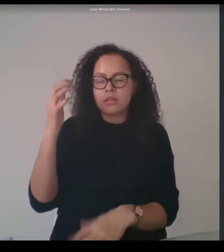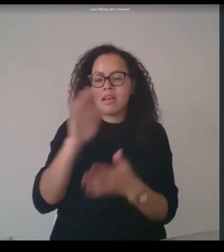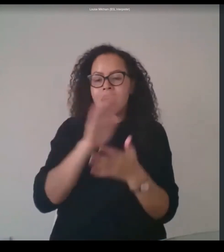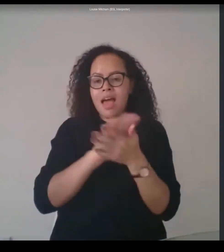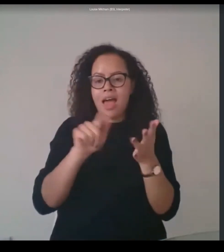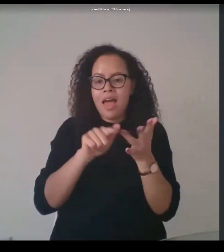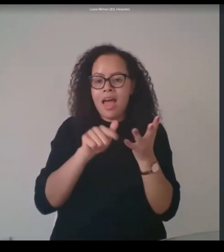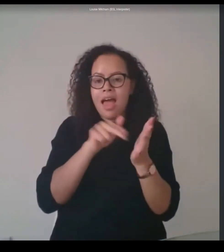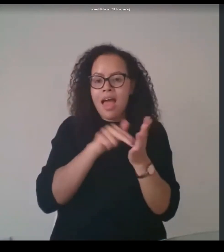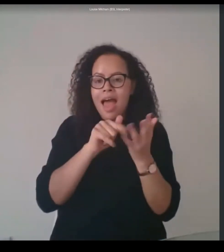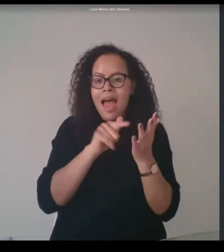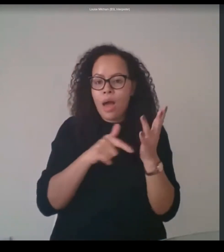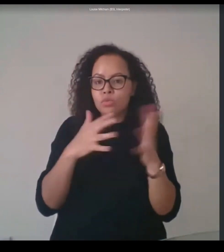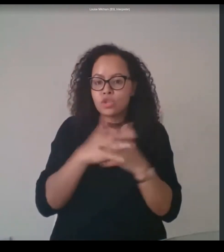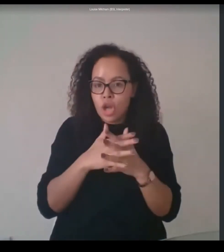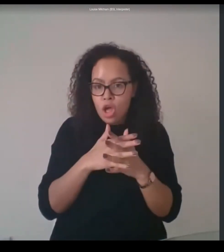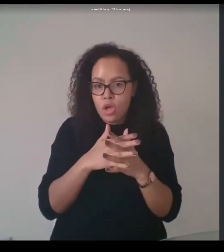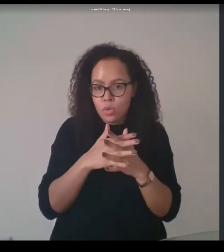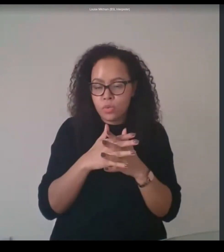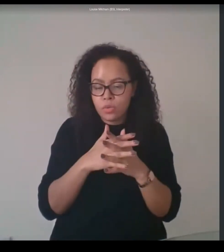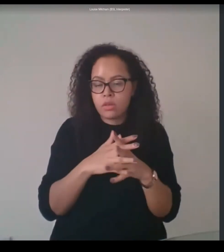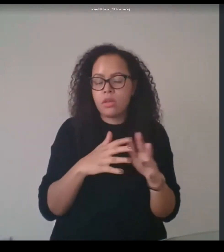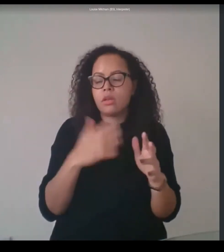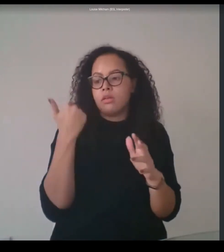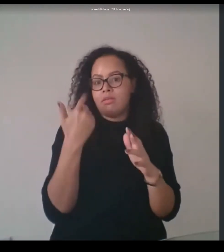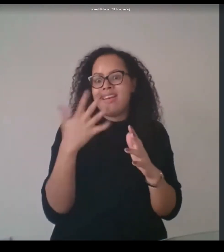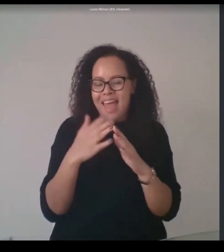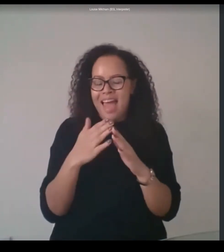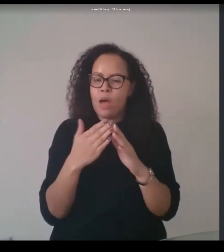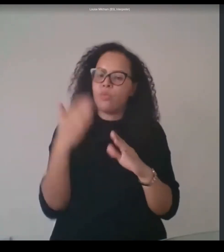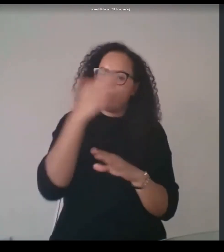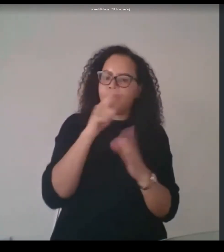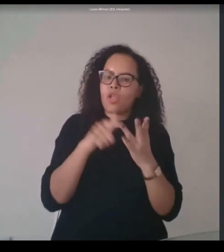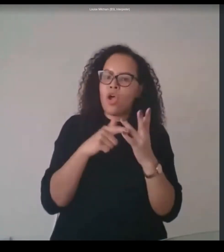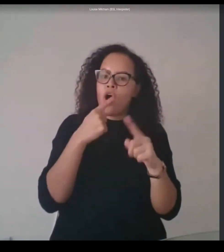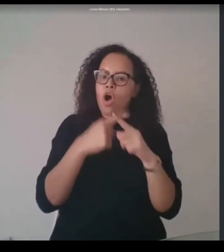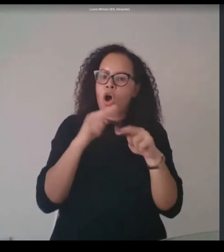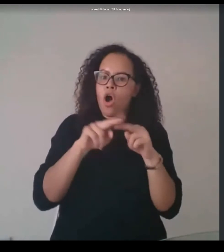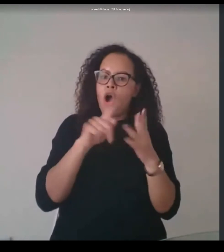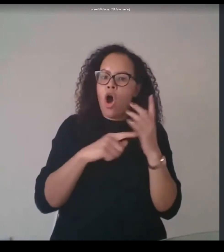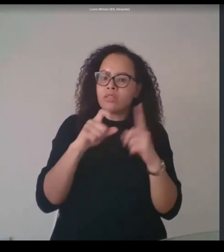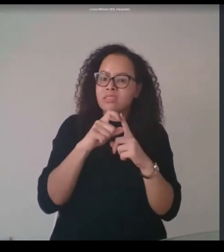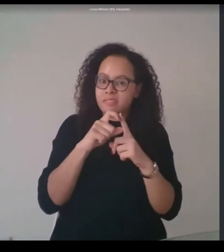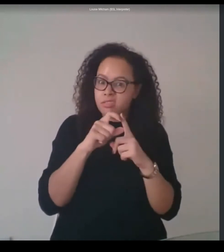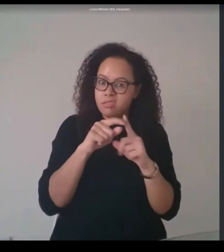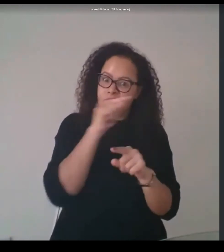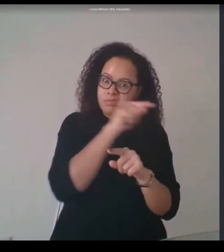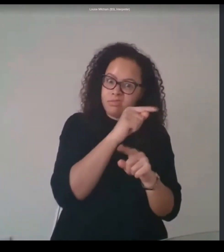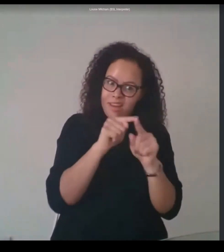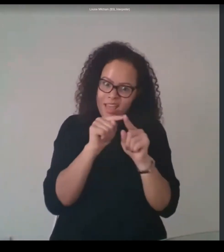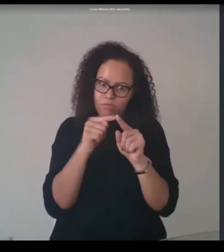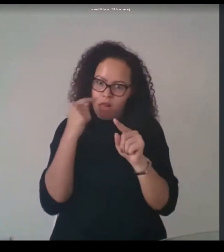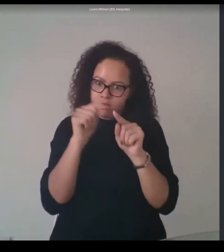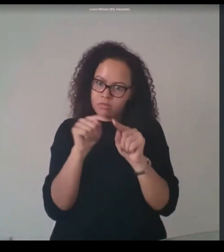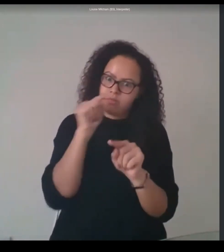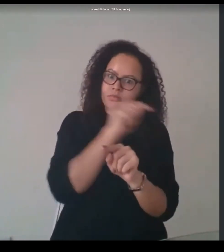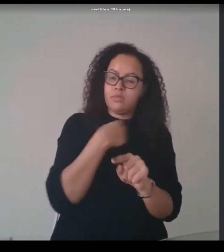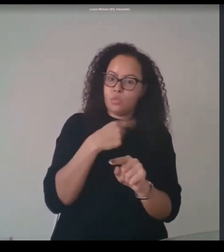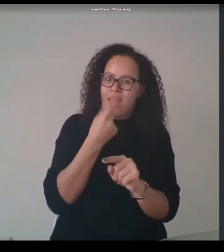Hounslow, and we've just gone like across Oxfordshire now as well, and as well as Cherwell, and a few other places that we're looking to go live